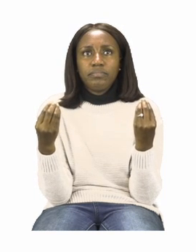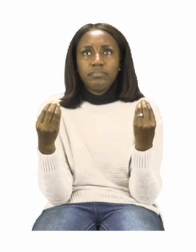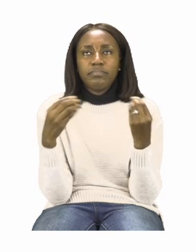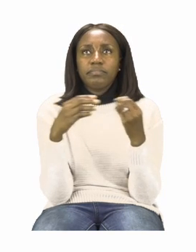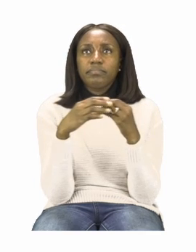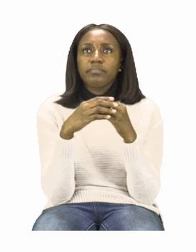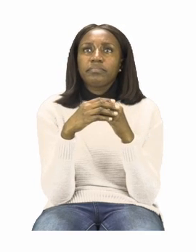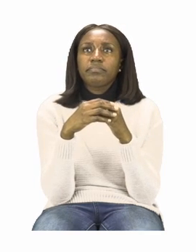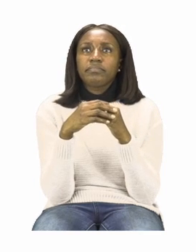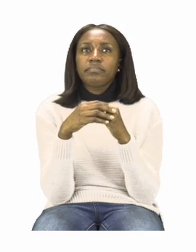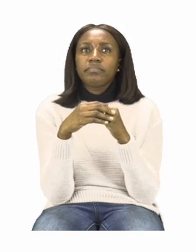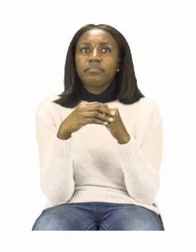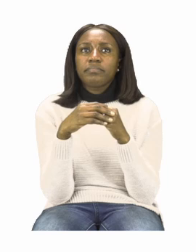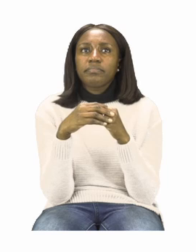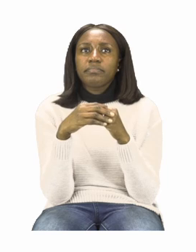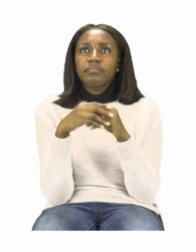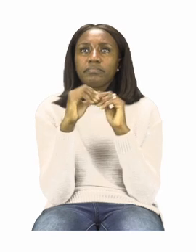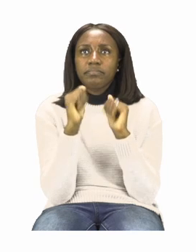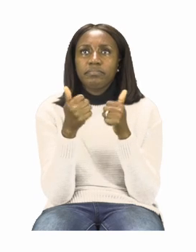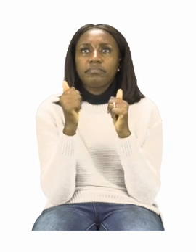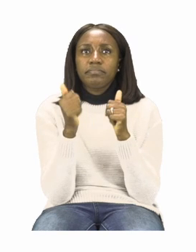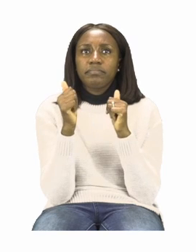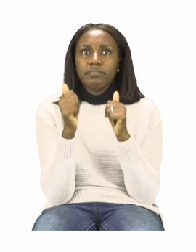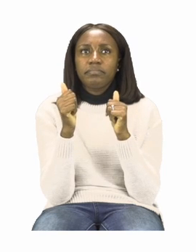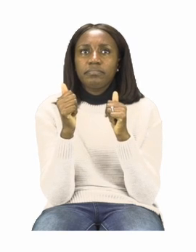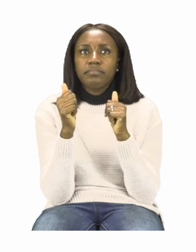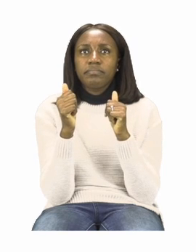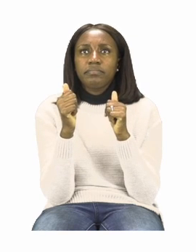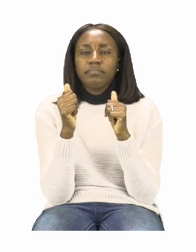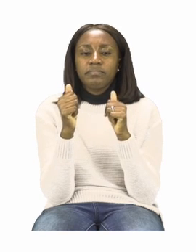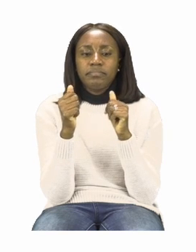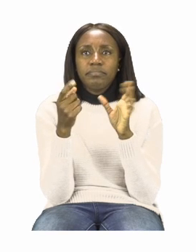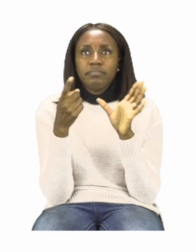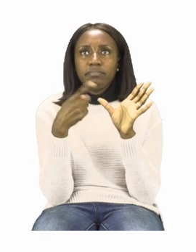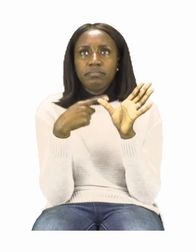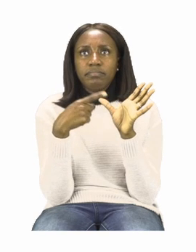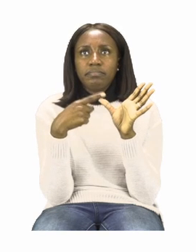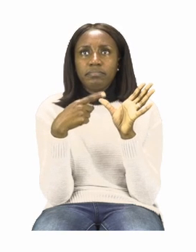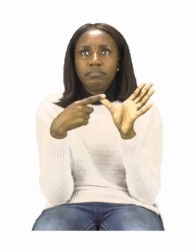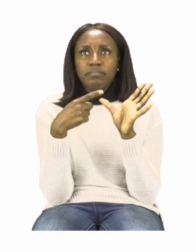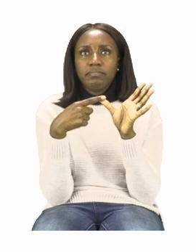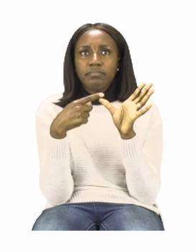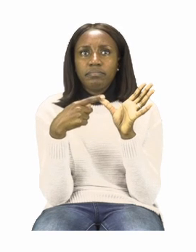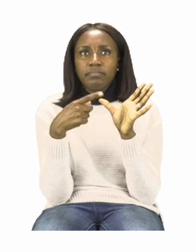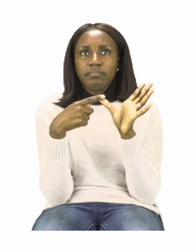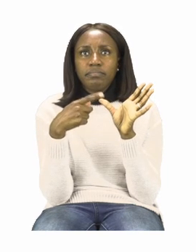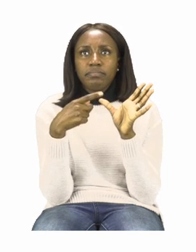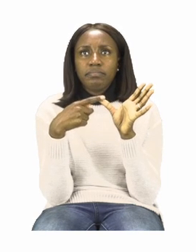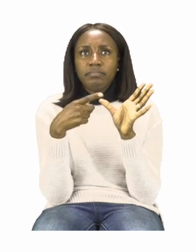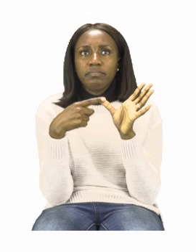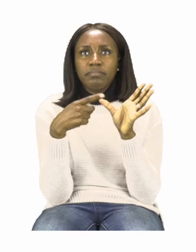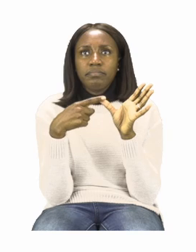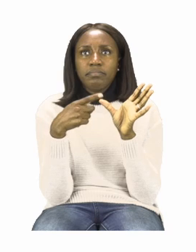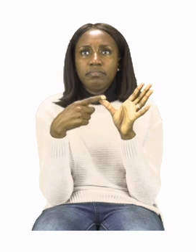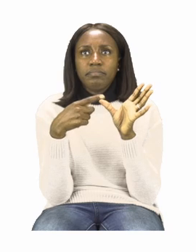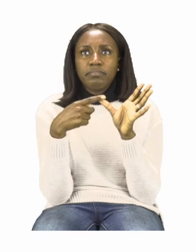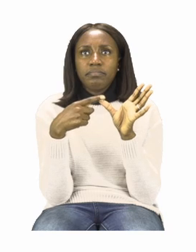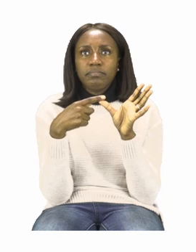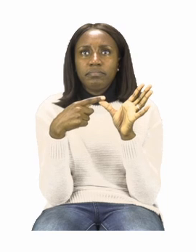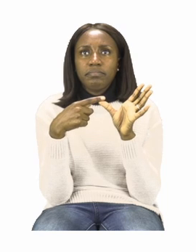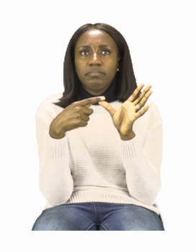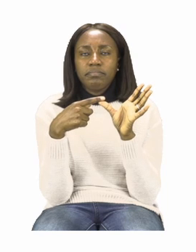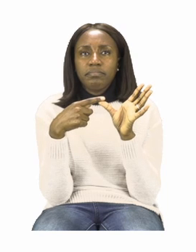Children. Good job. And then in the last picture,